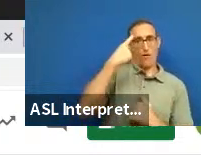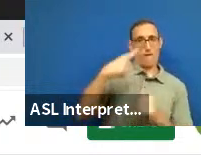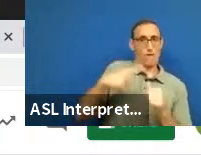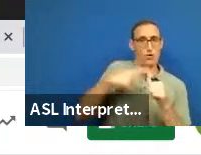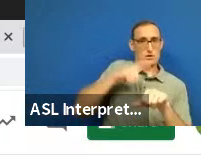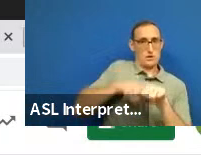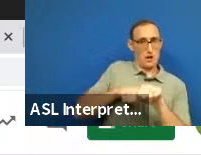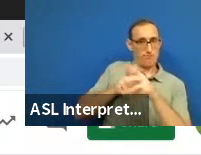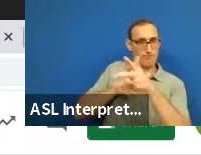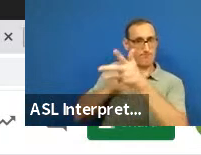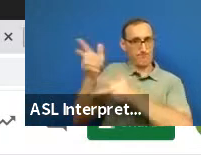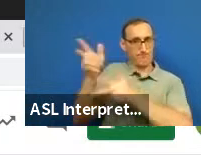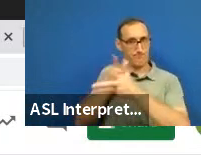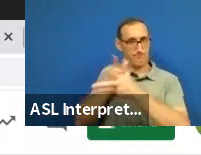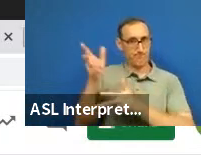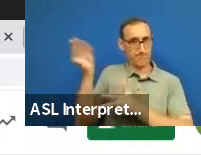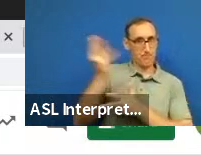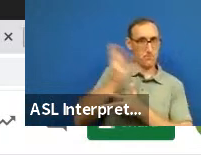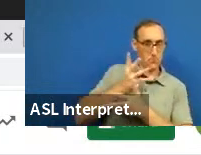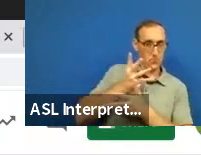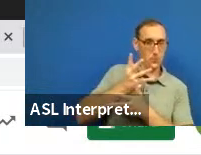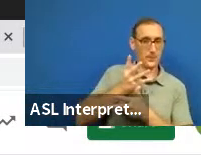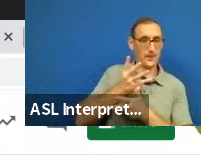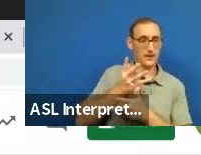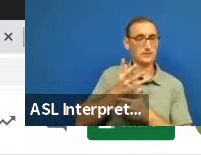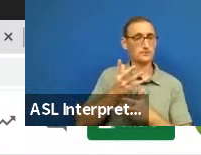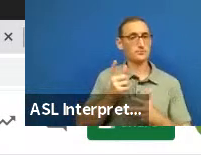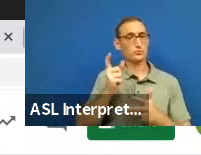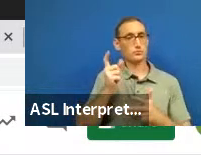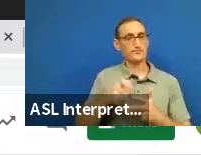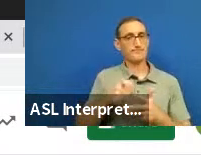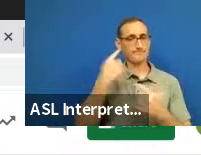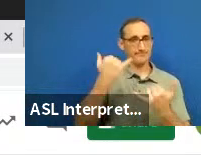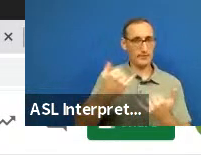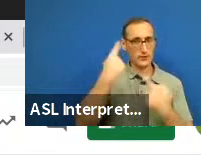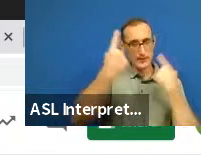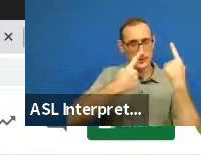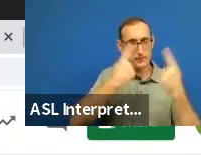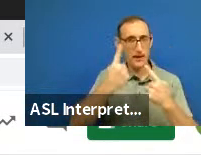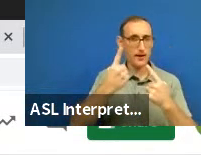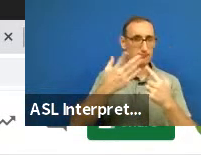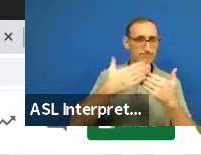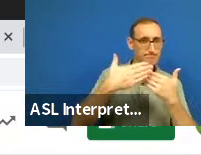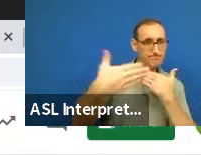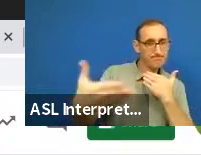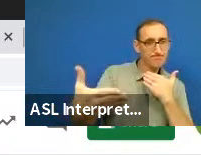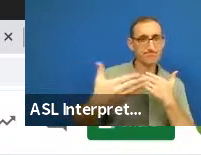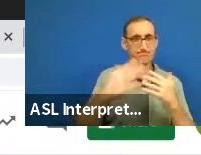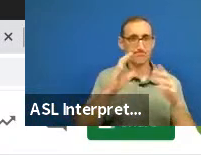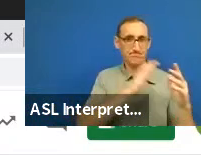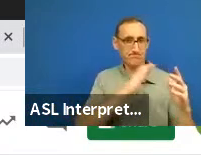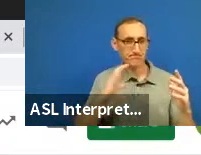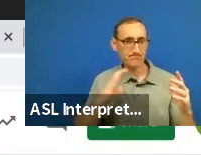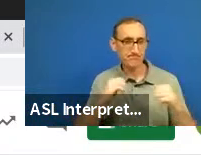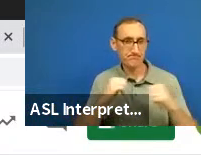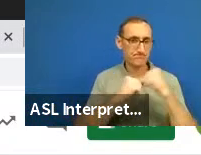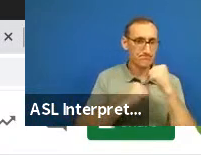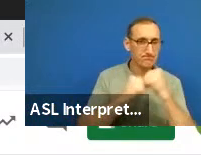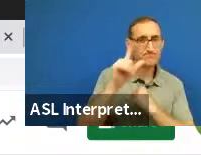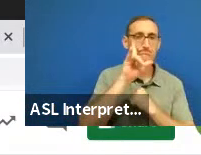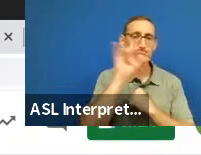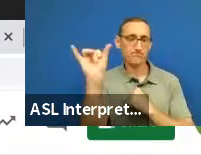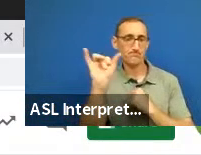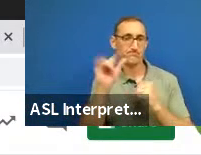need to also be thinking through how we make our current committee structures more effective. We probably should be thinking through that